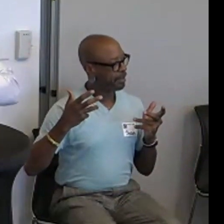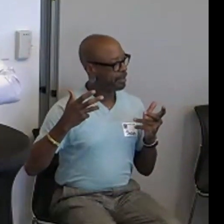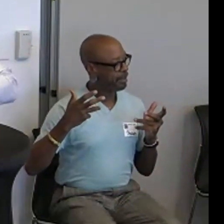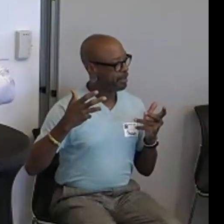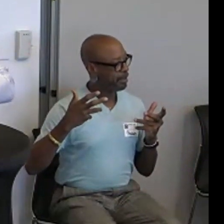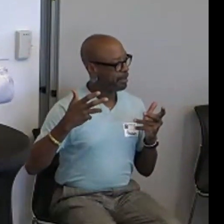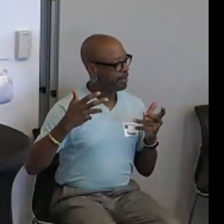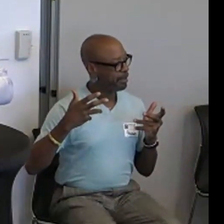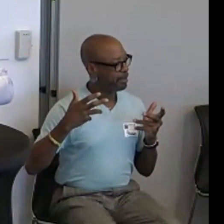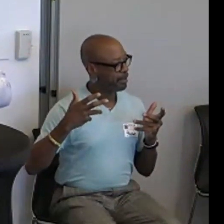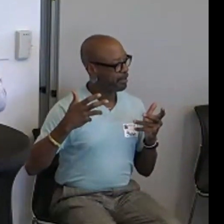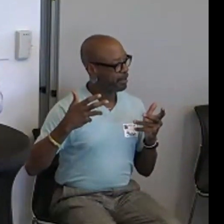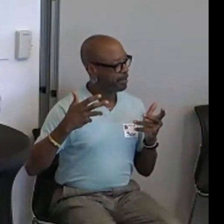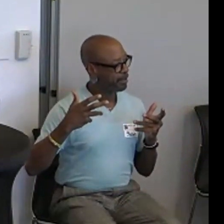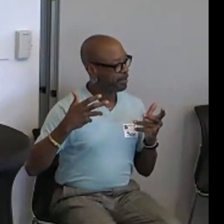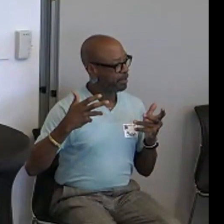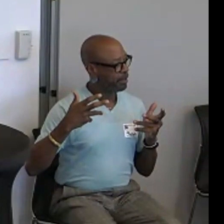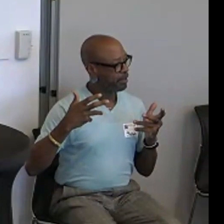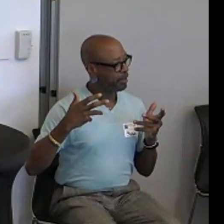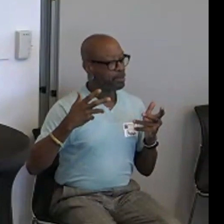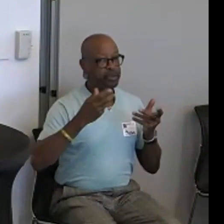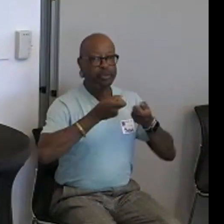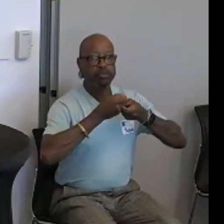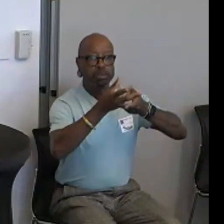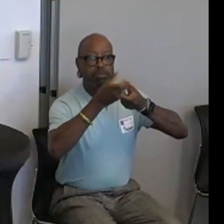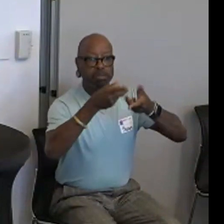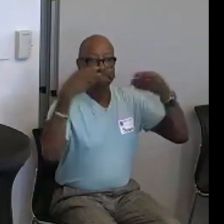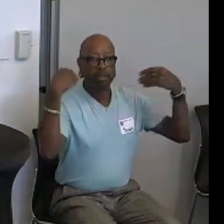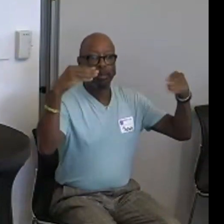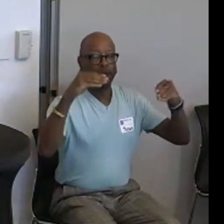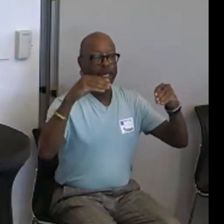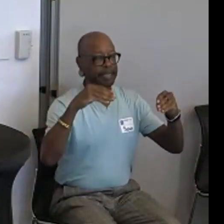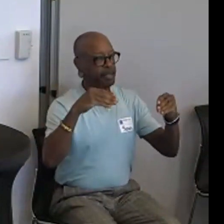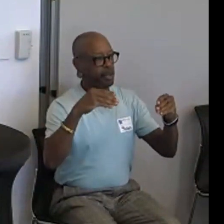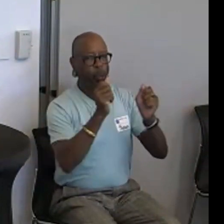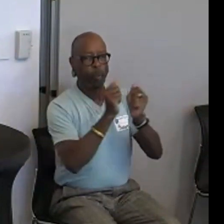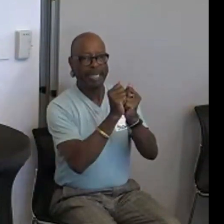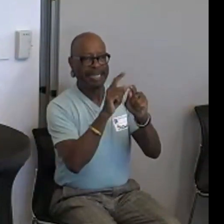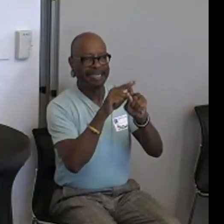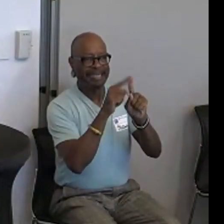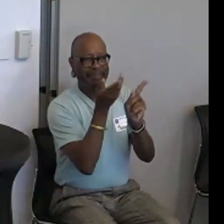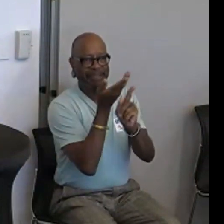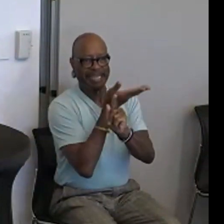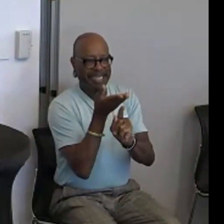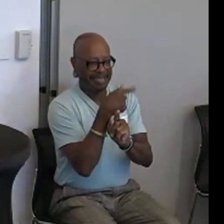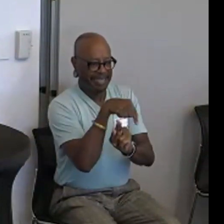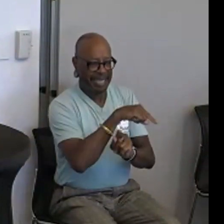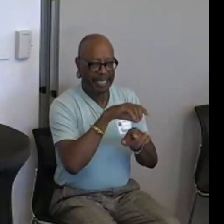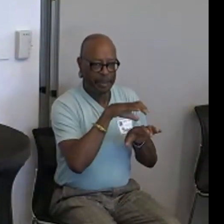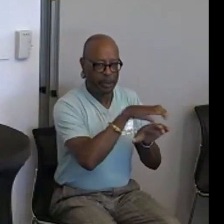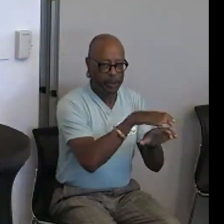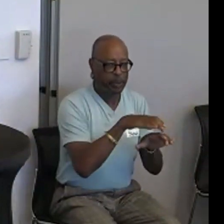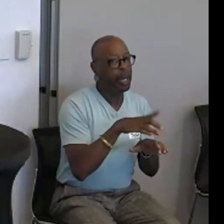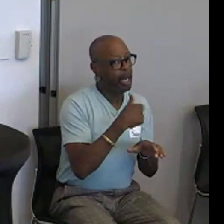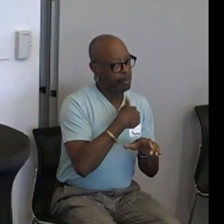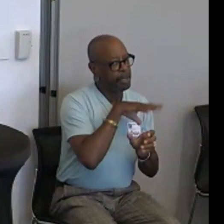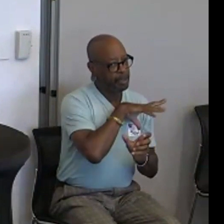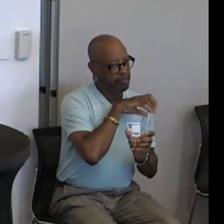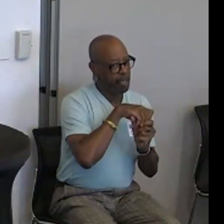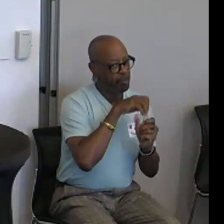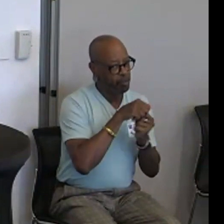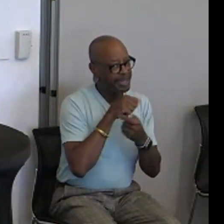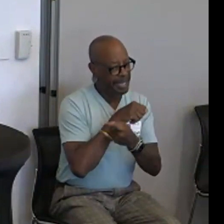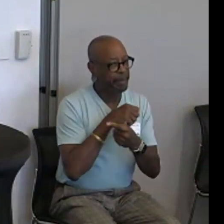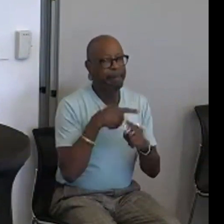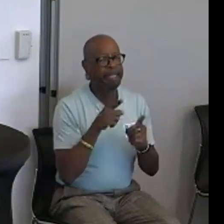market all of the different things they do, that even though I'm so involved about and with them, I